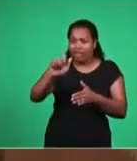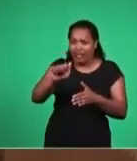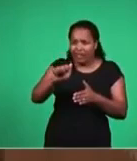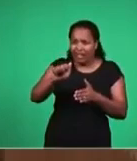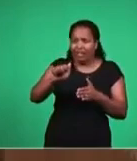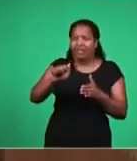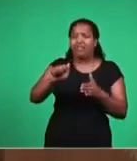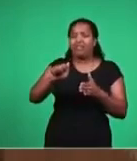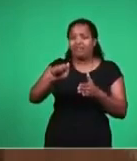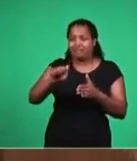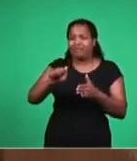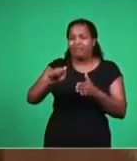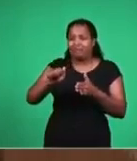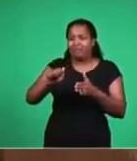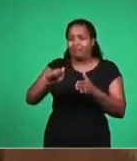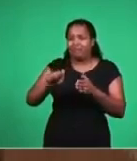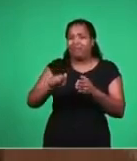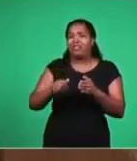villa.